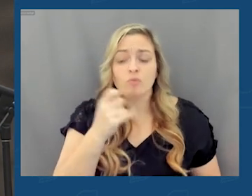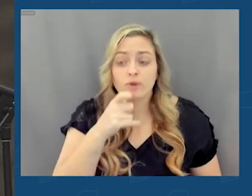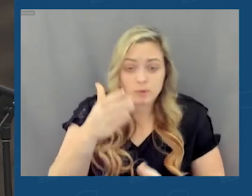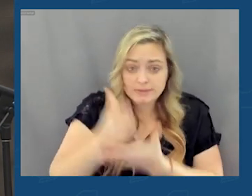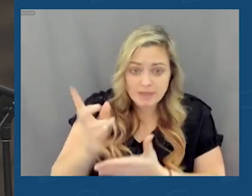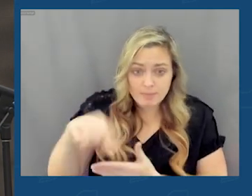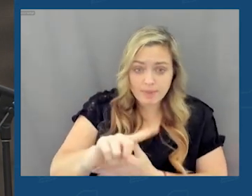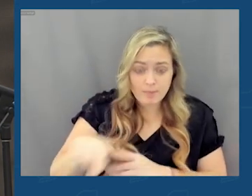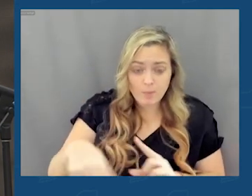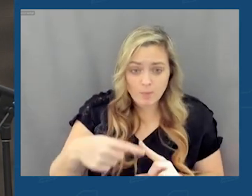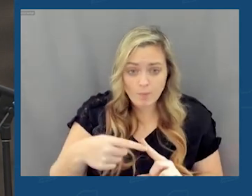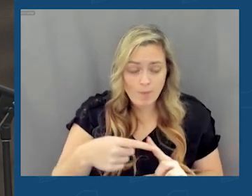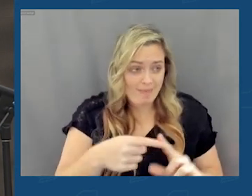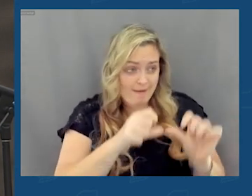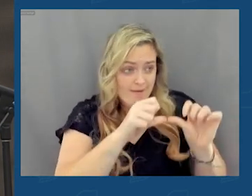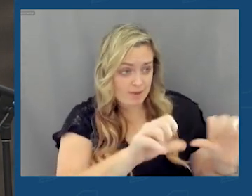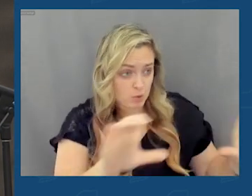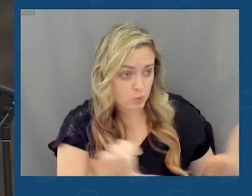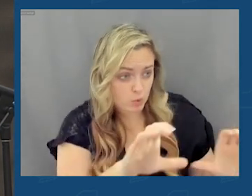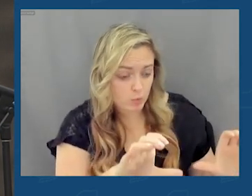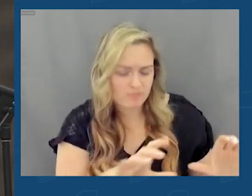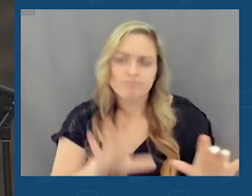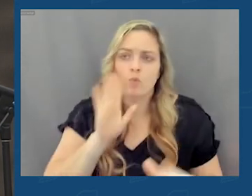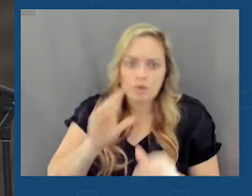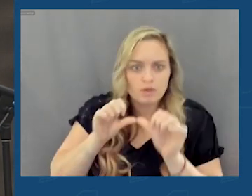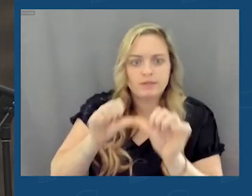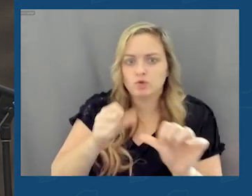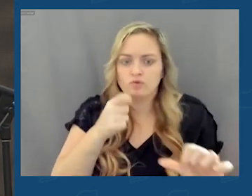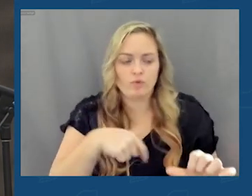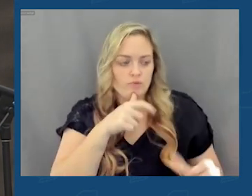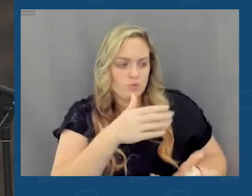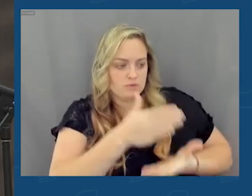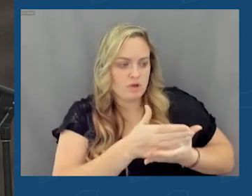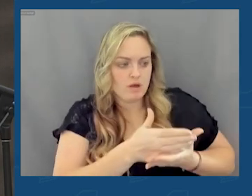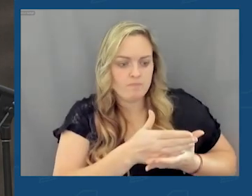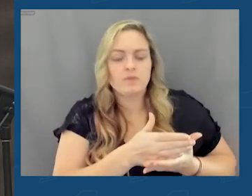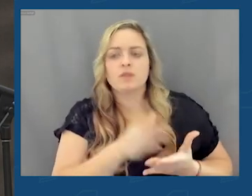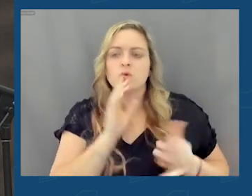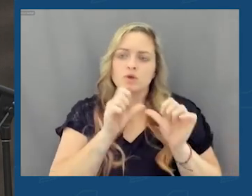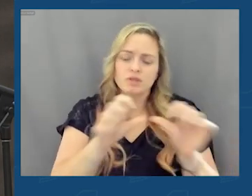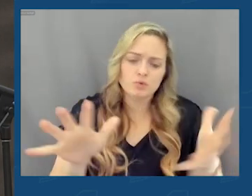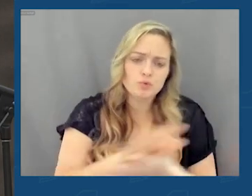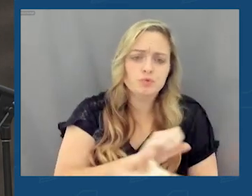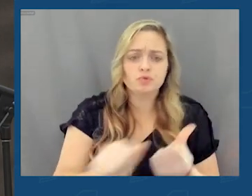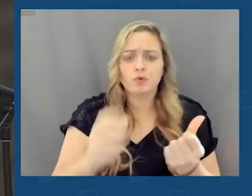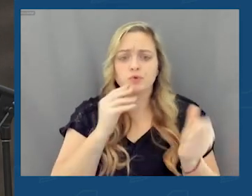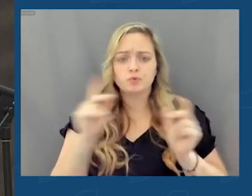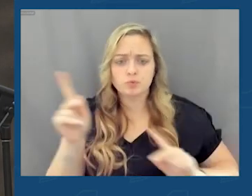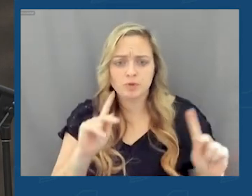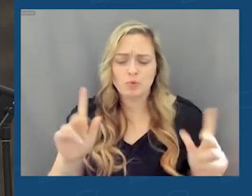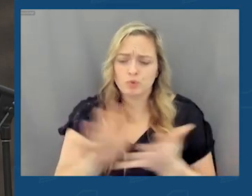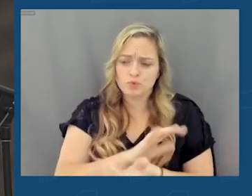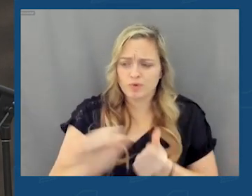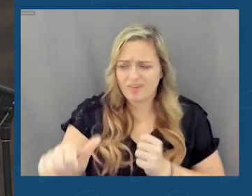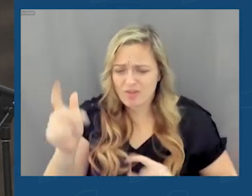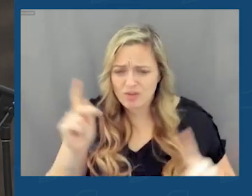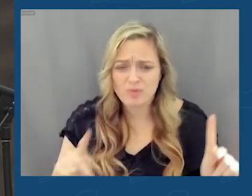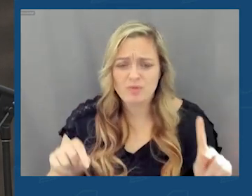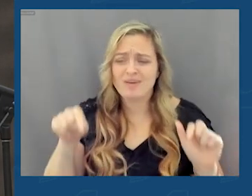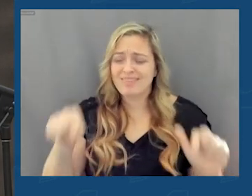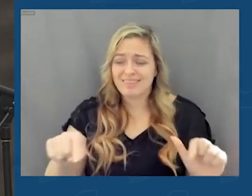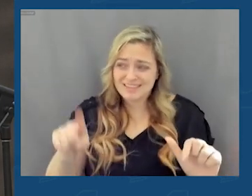will continue. They will continue their scourge to destroy the Jewish people and others. This is the